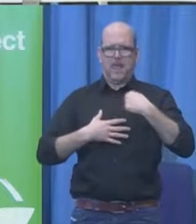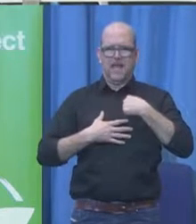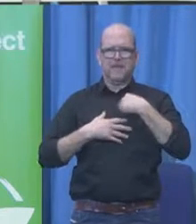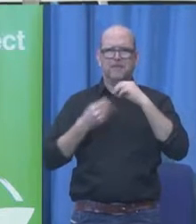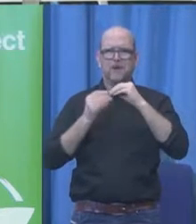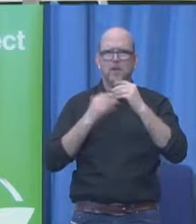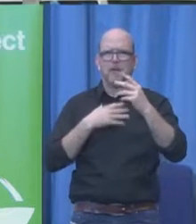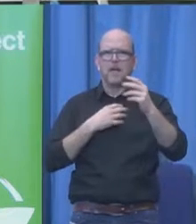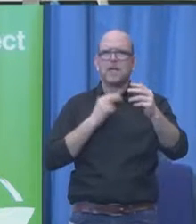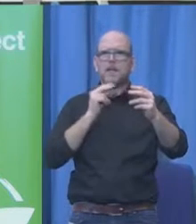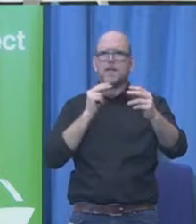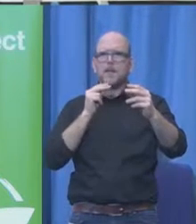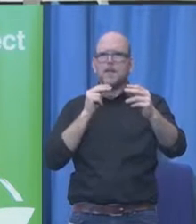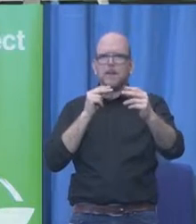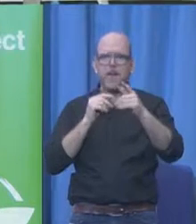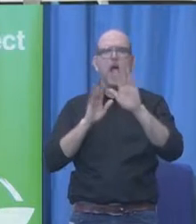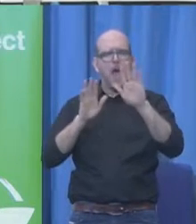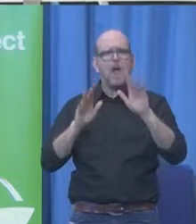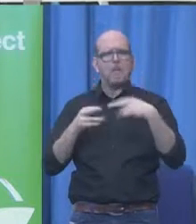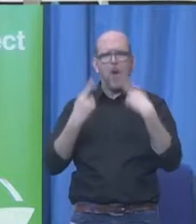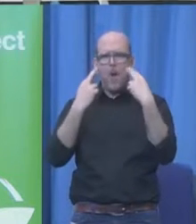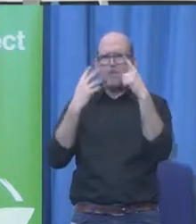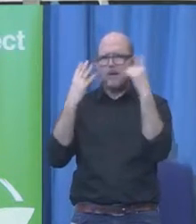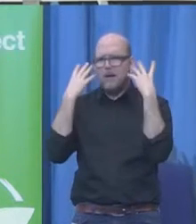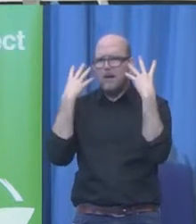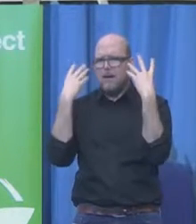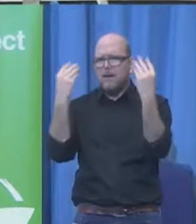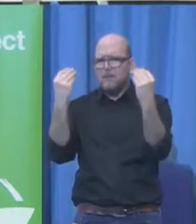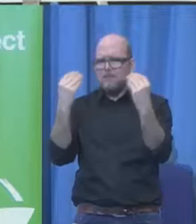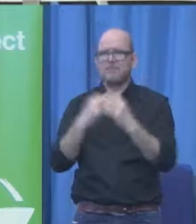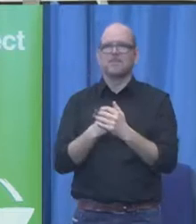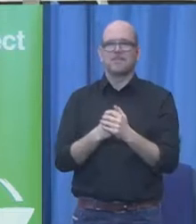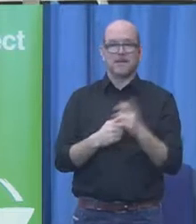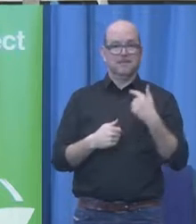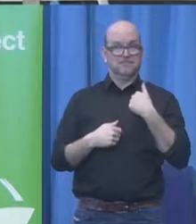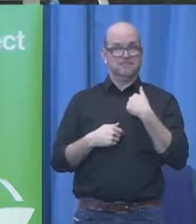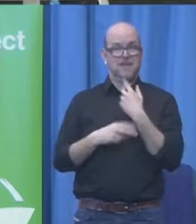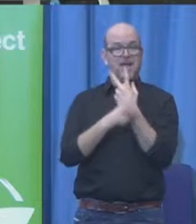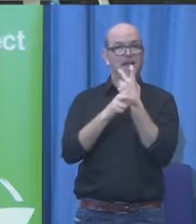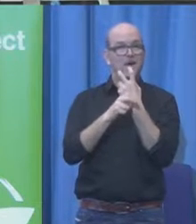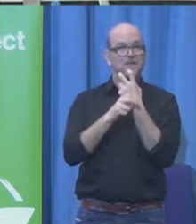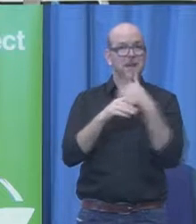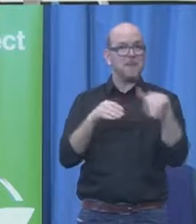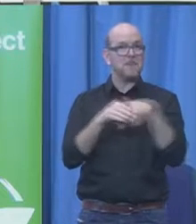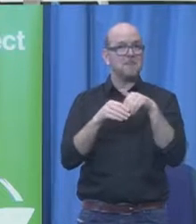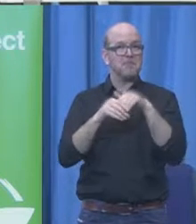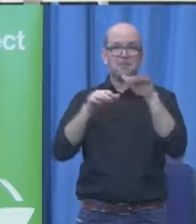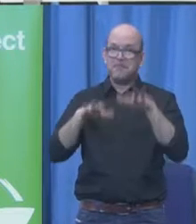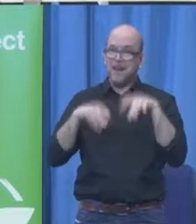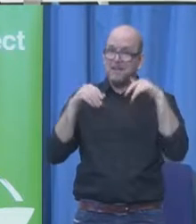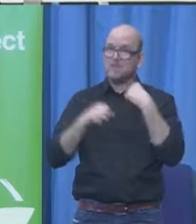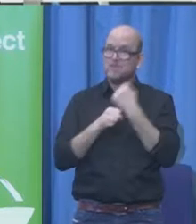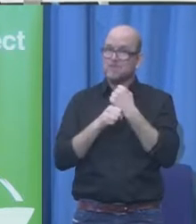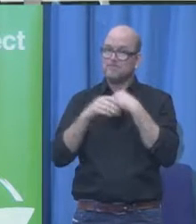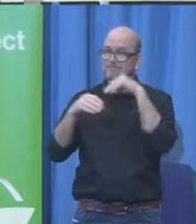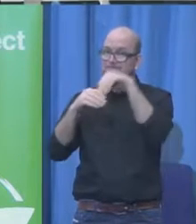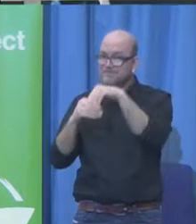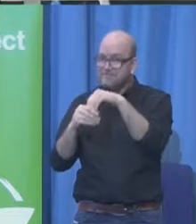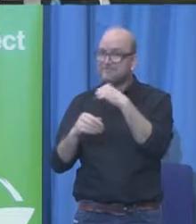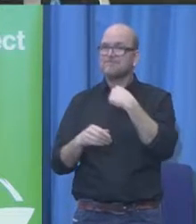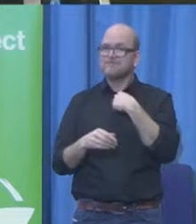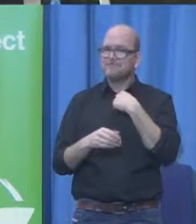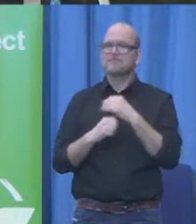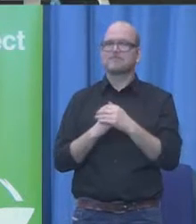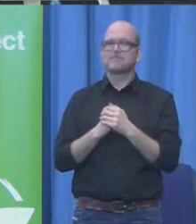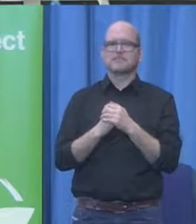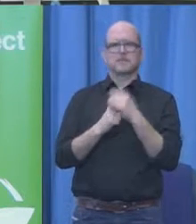I'm a member of the Austrian Parliament, and I'm speaker for people with